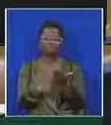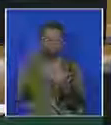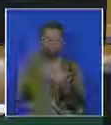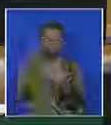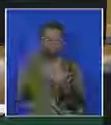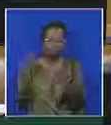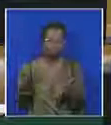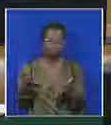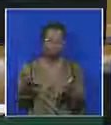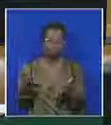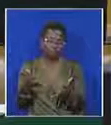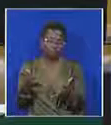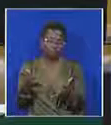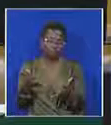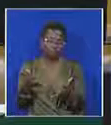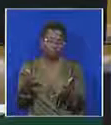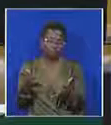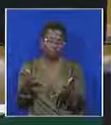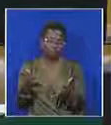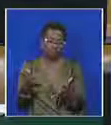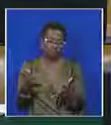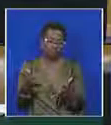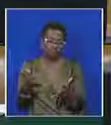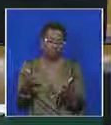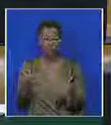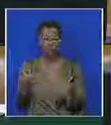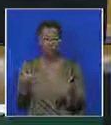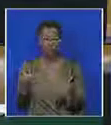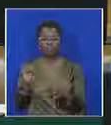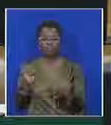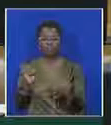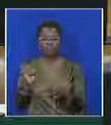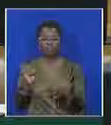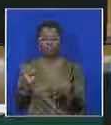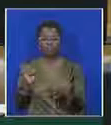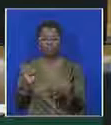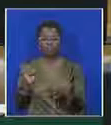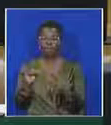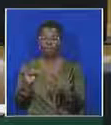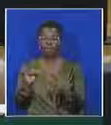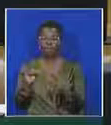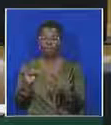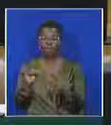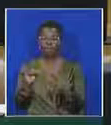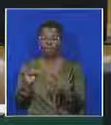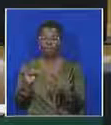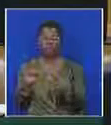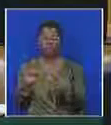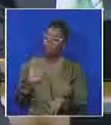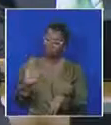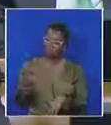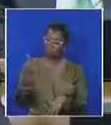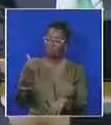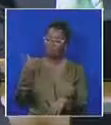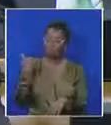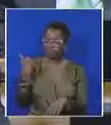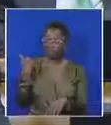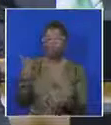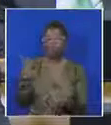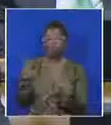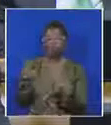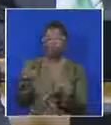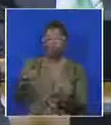entrenching labor stability in our country. And indeed, we should that he was a privileged citizen